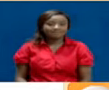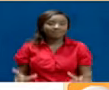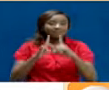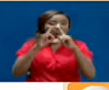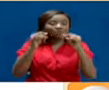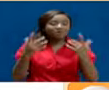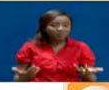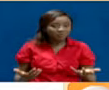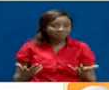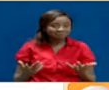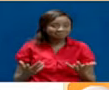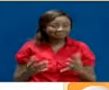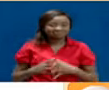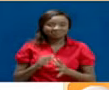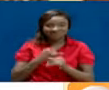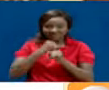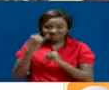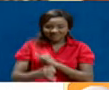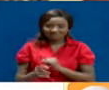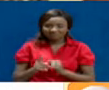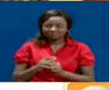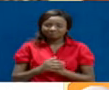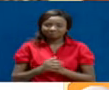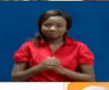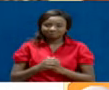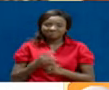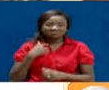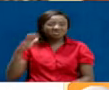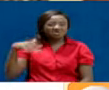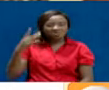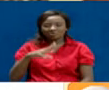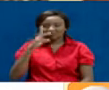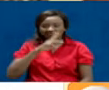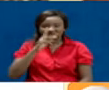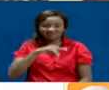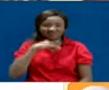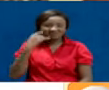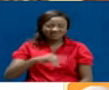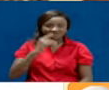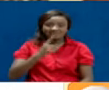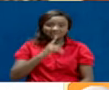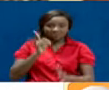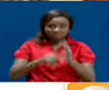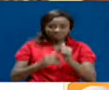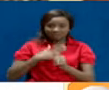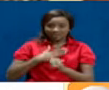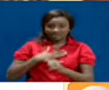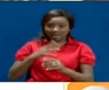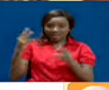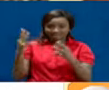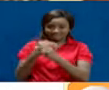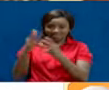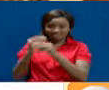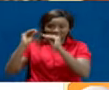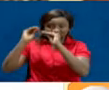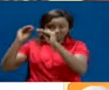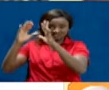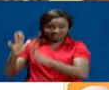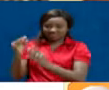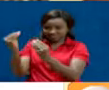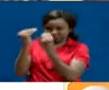is one that leaves me in deep thought. I always joke and say, my teacher, my mathematics teachers, taught